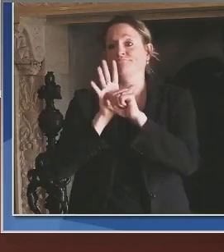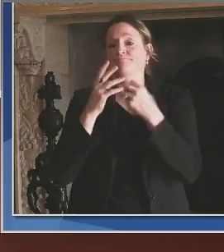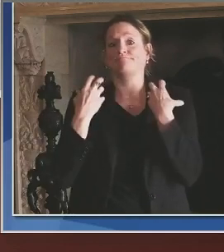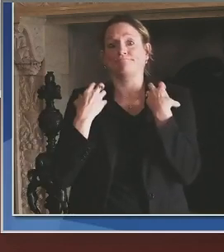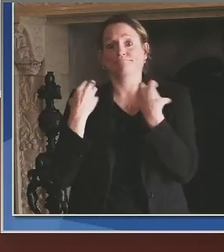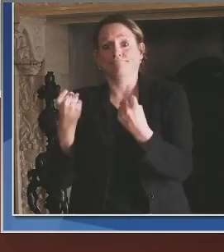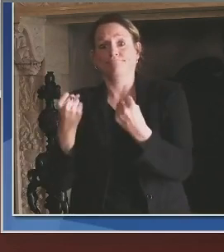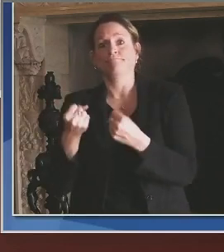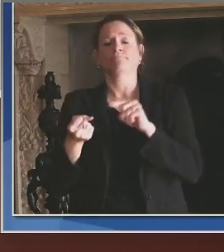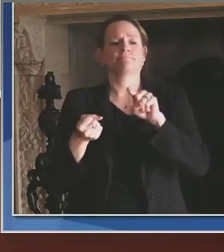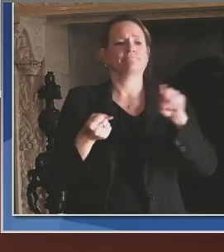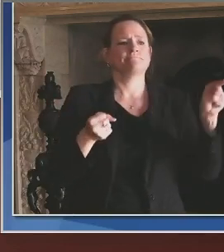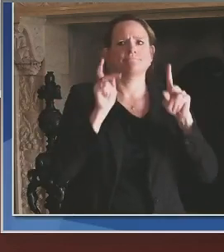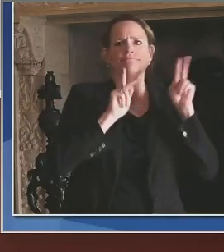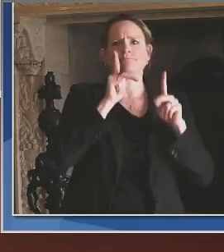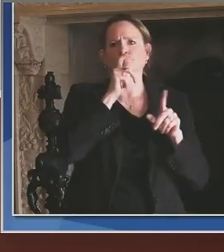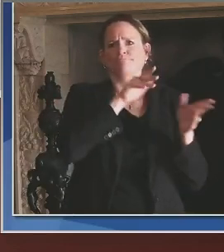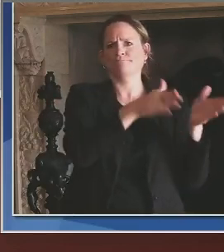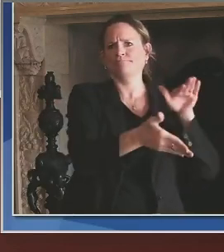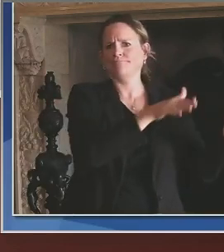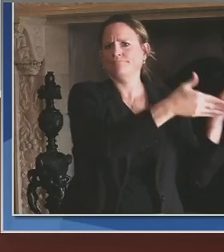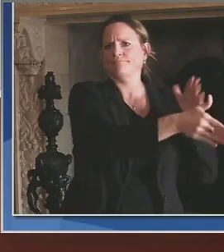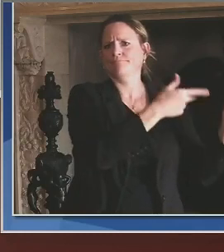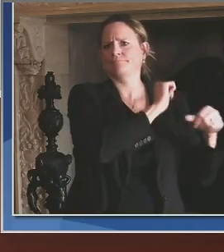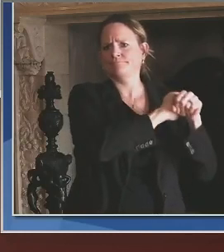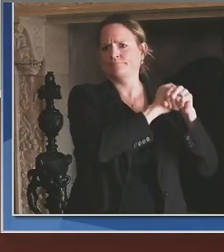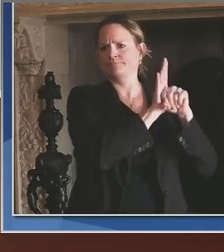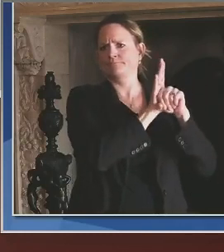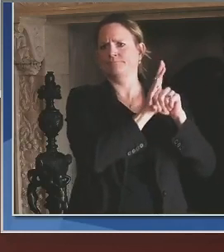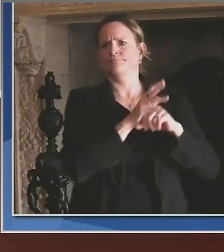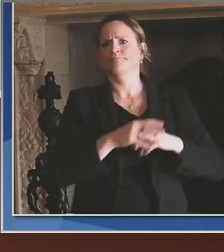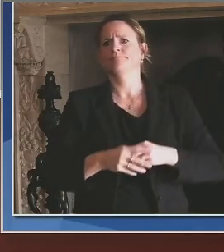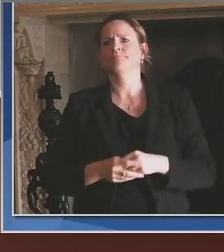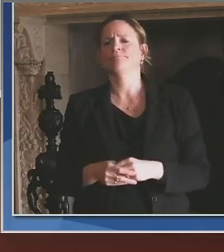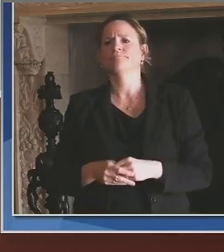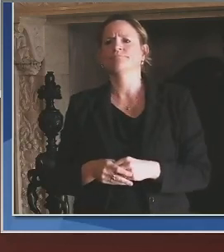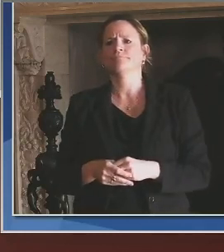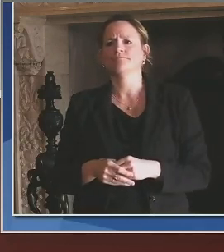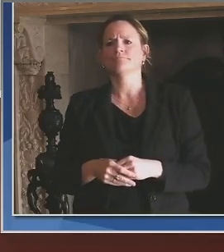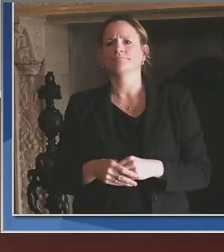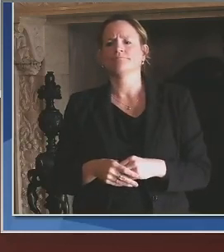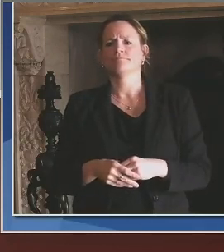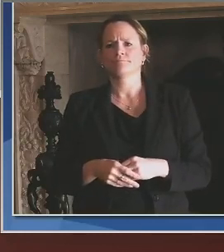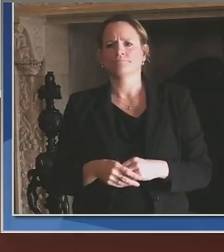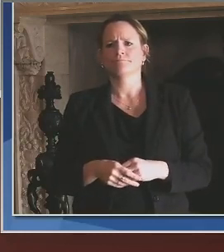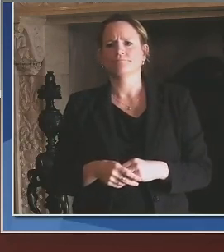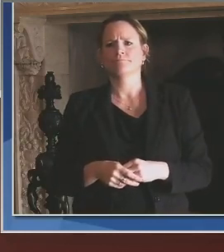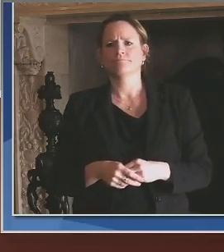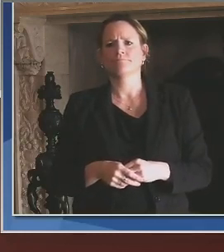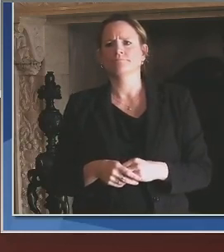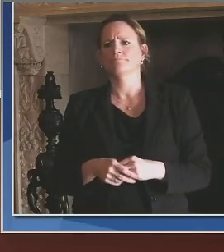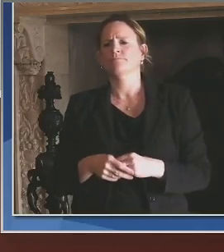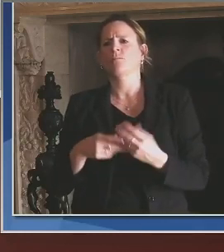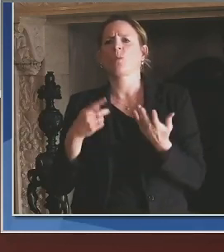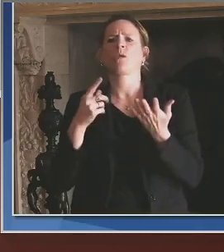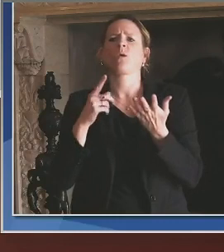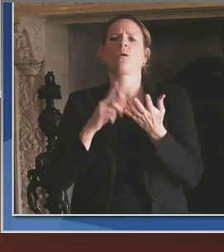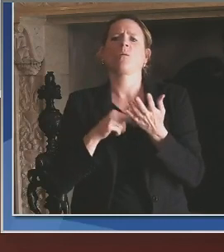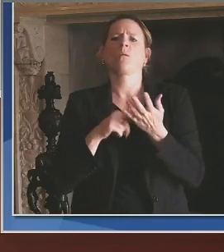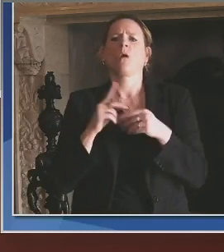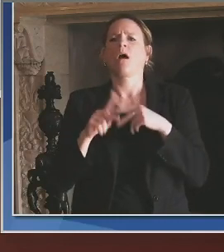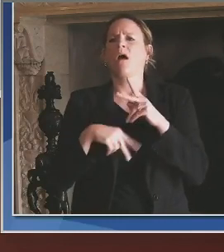details and data are emerging for you in the state about post-COVID recovery